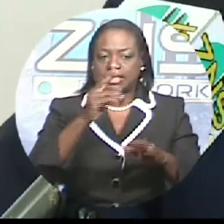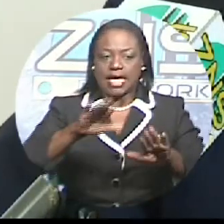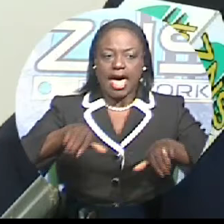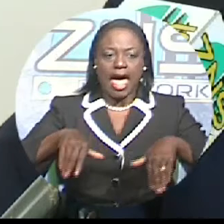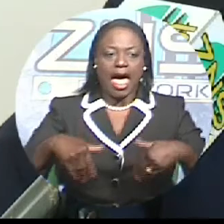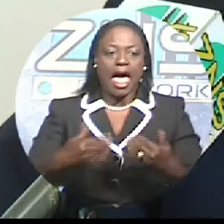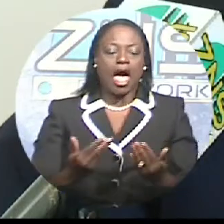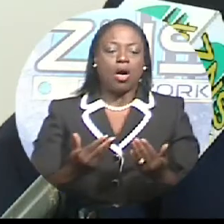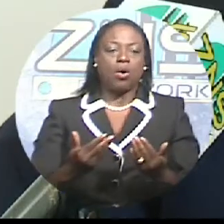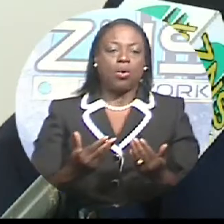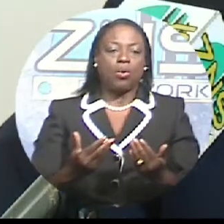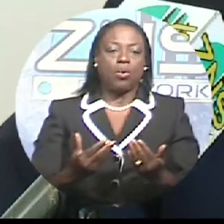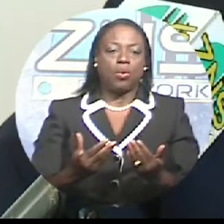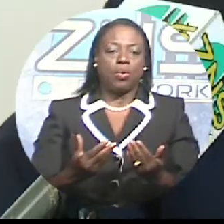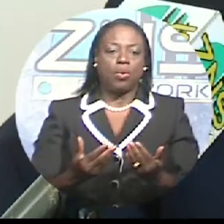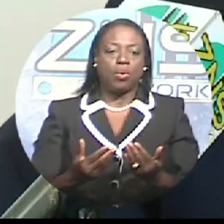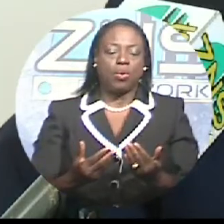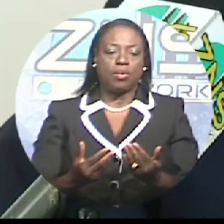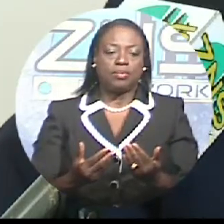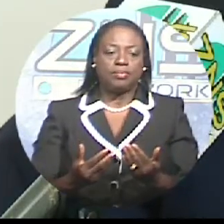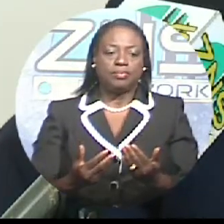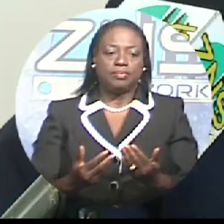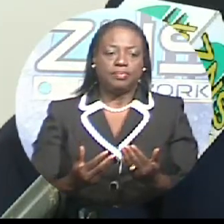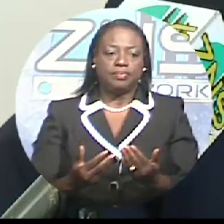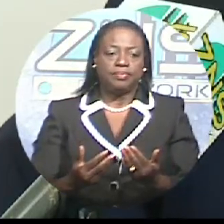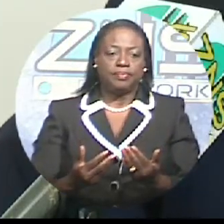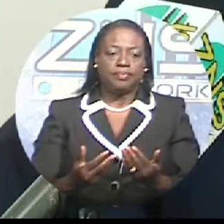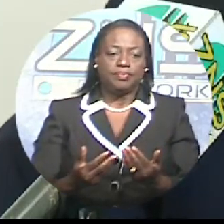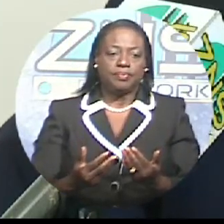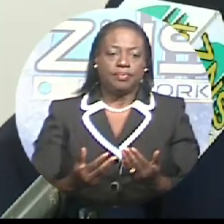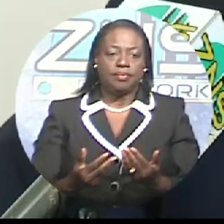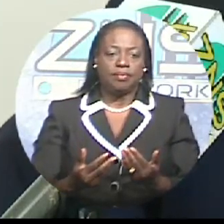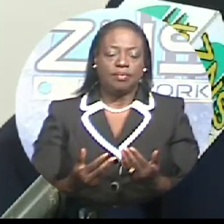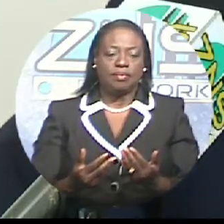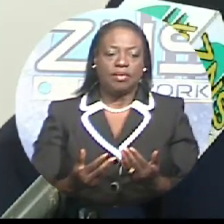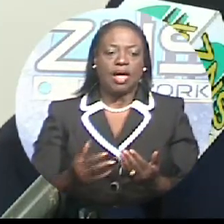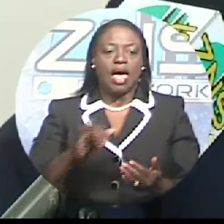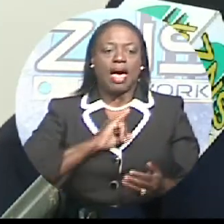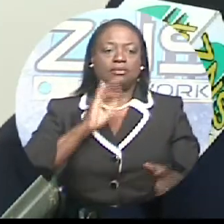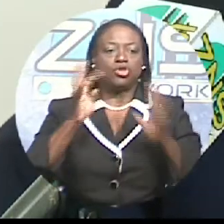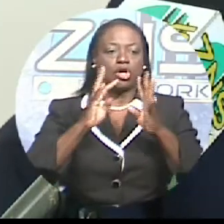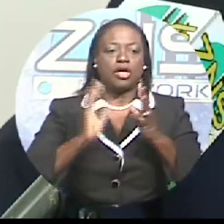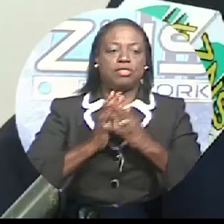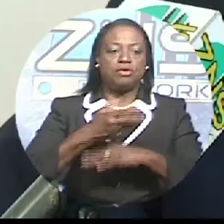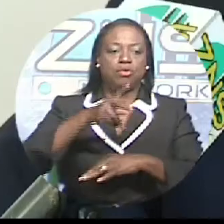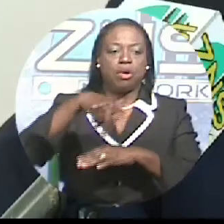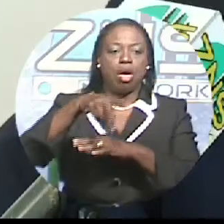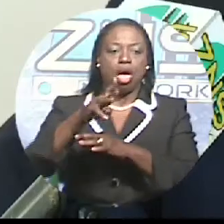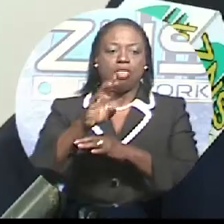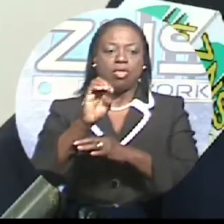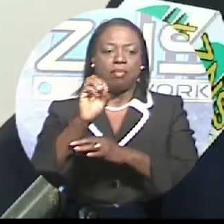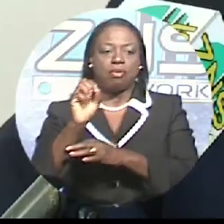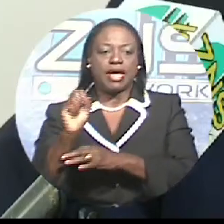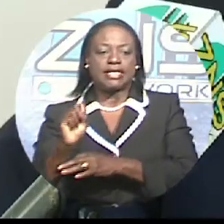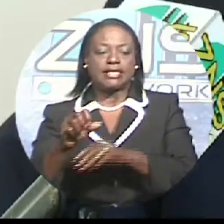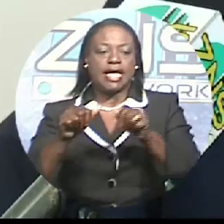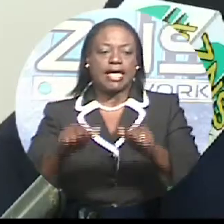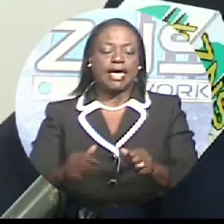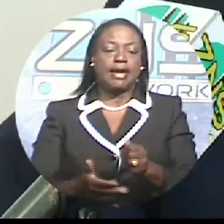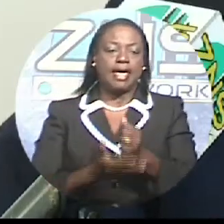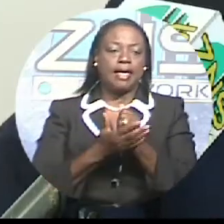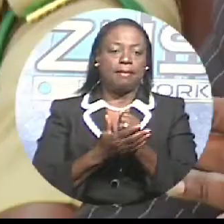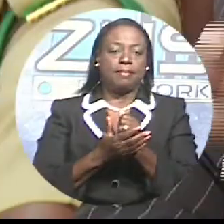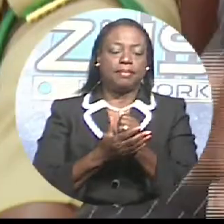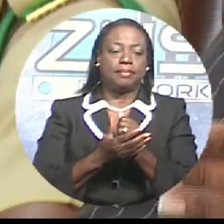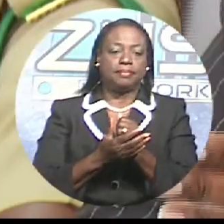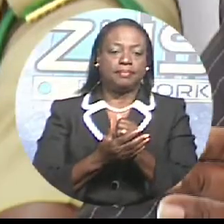me commenting speculatively through the press would assist their situation. So there's been no meetings with you? Not with